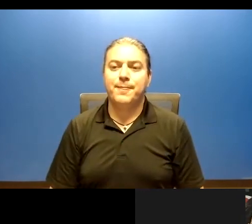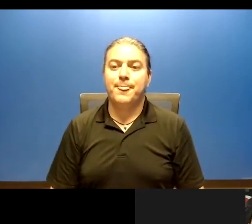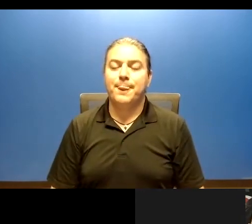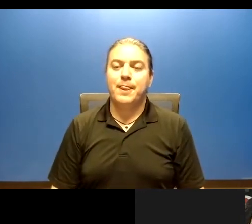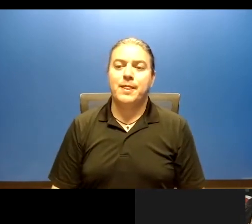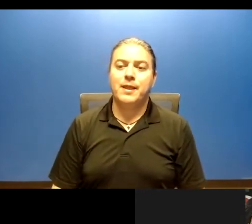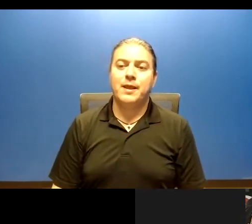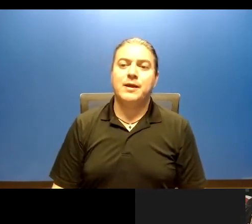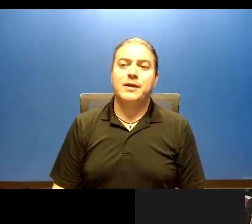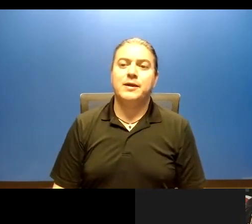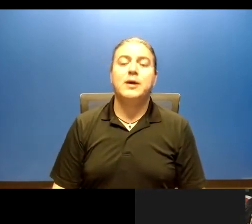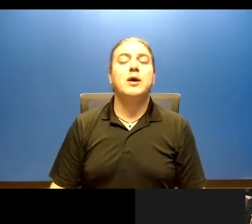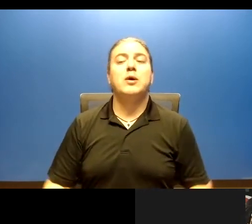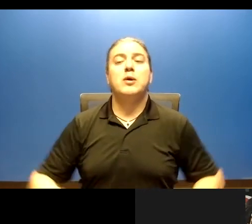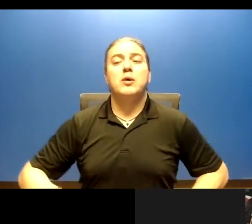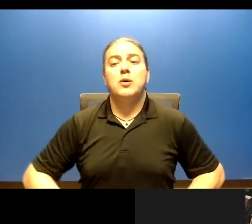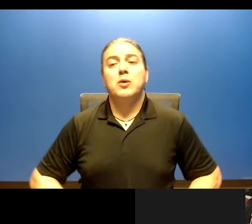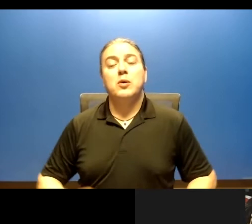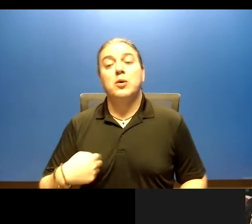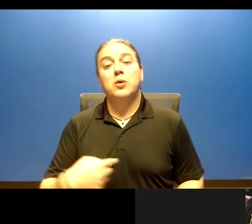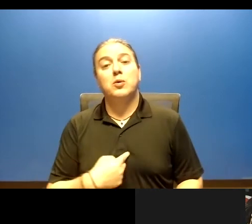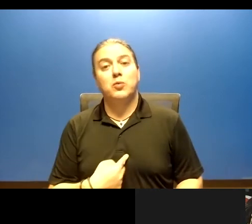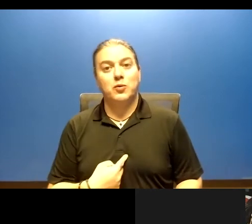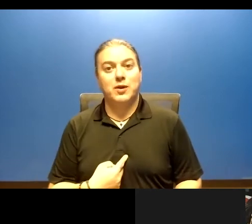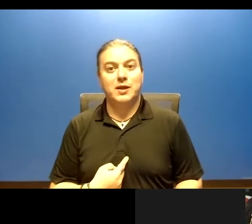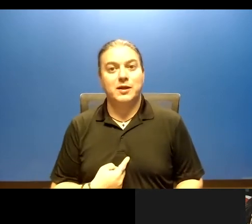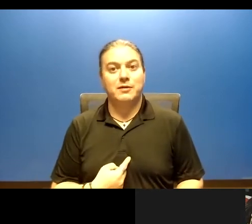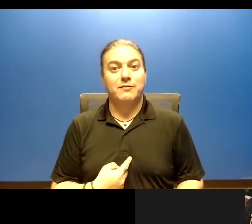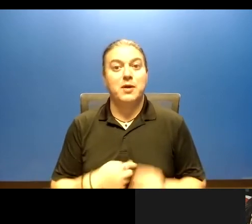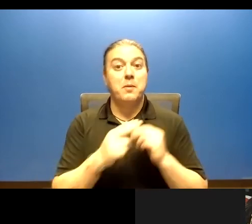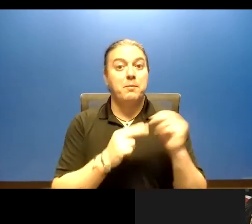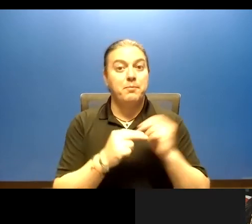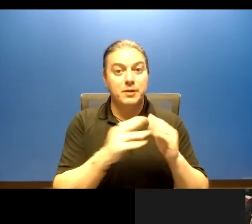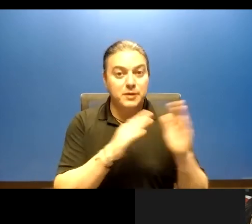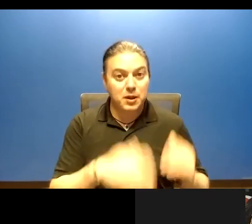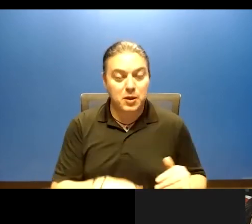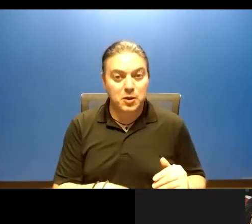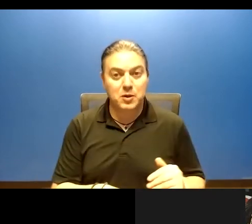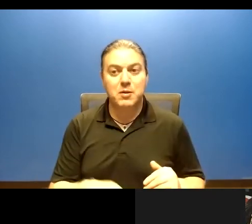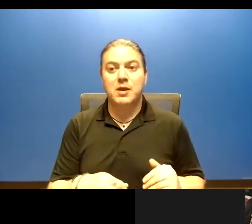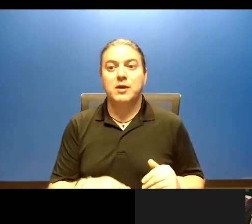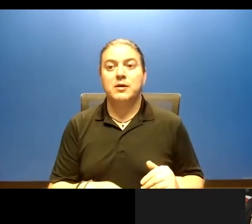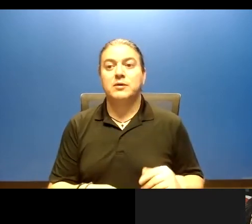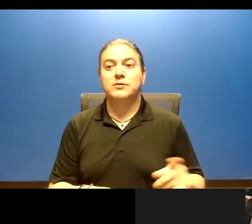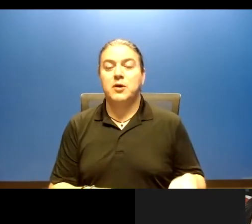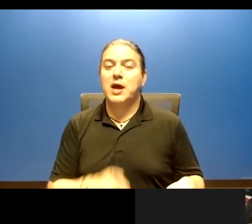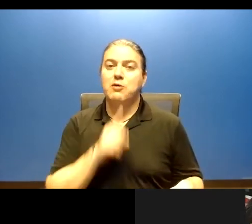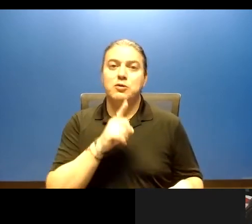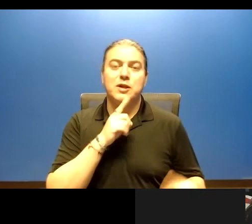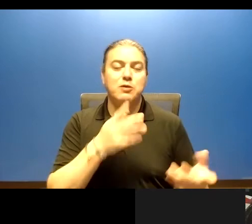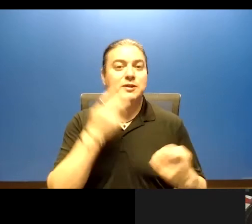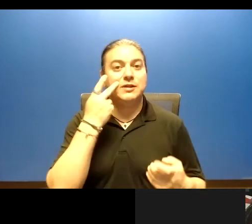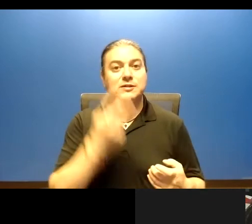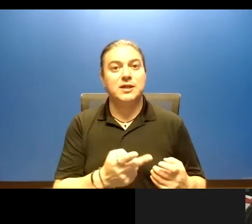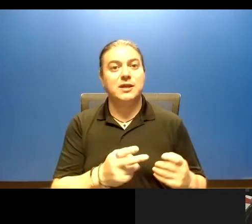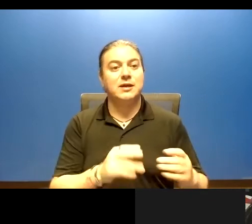both building a home, which our challenge there was, I would really like to see home builders provide an